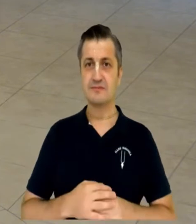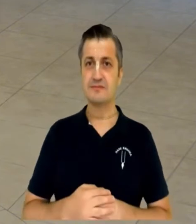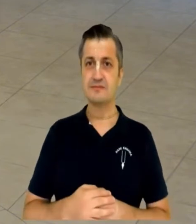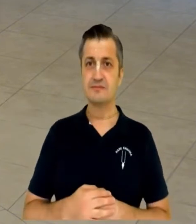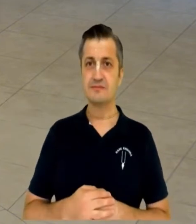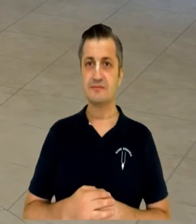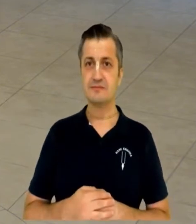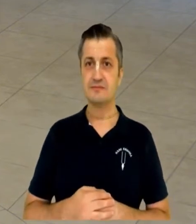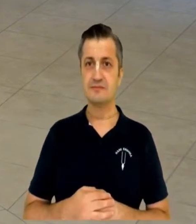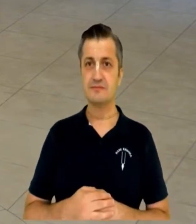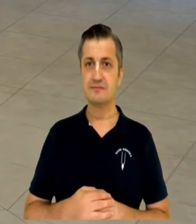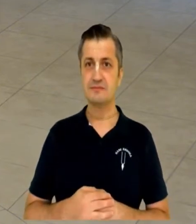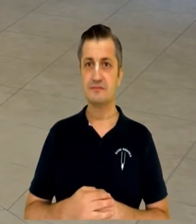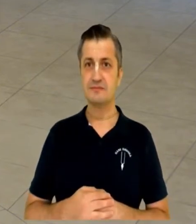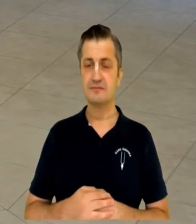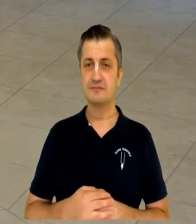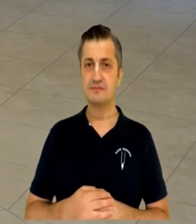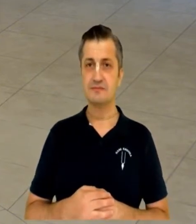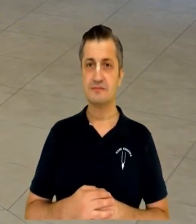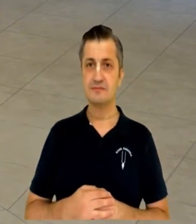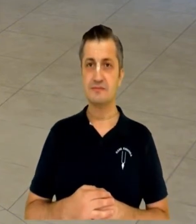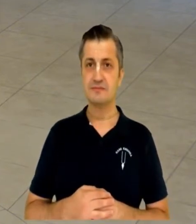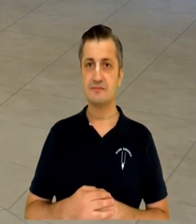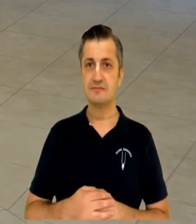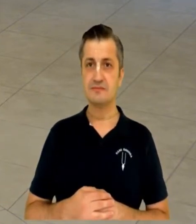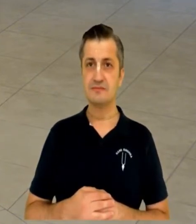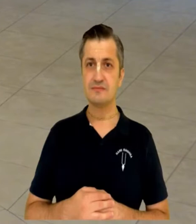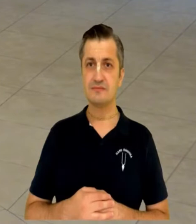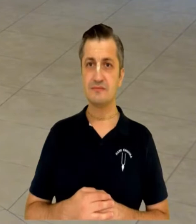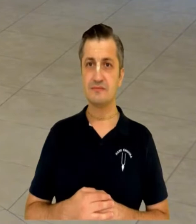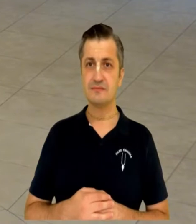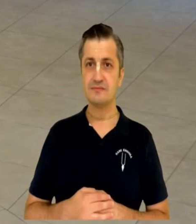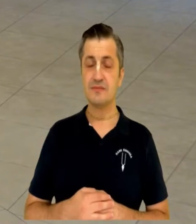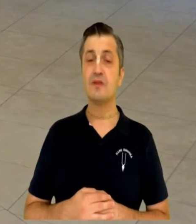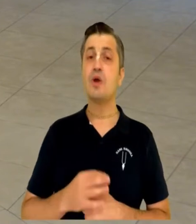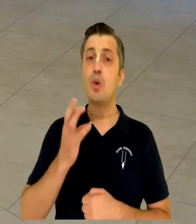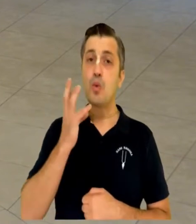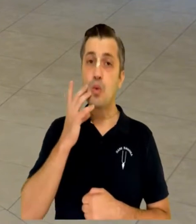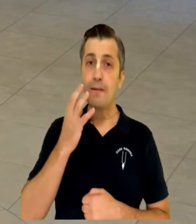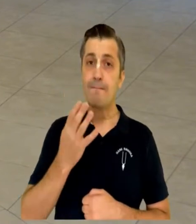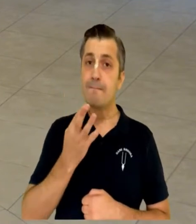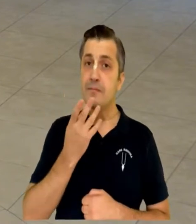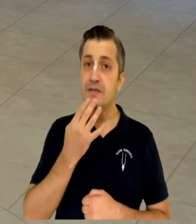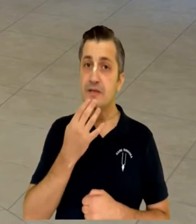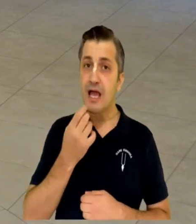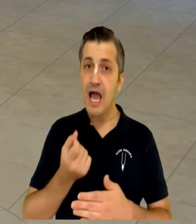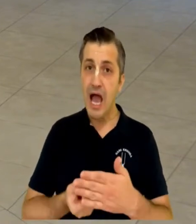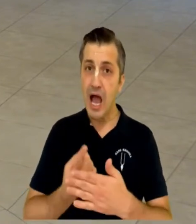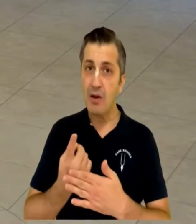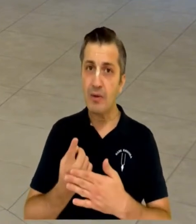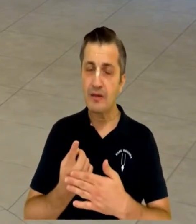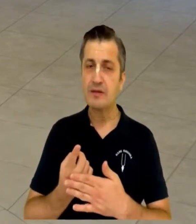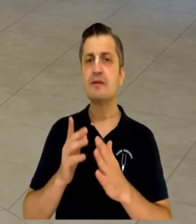Definitely, generally, when mistakes happen, we want to reflect on them. We really want to, even if